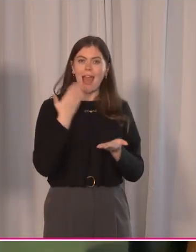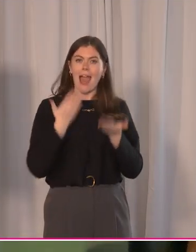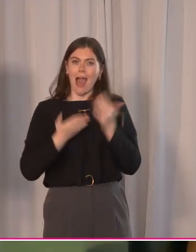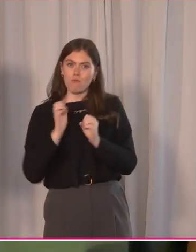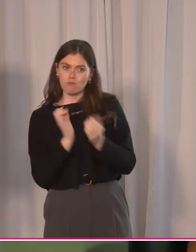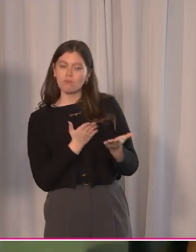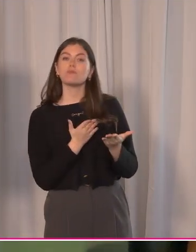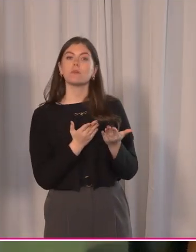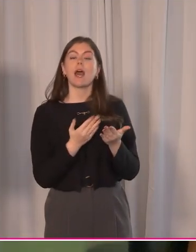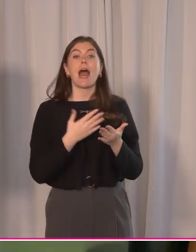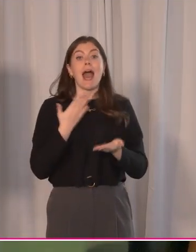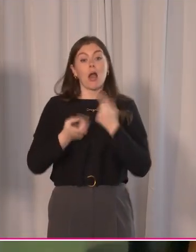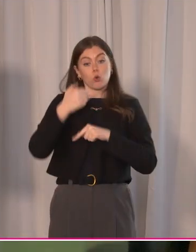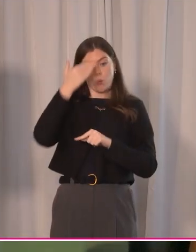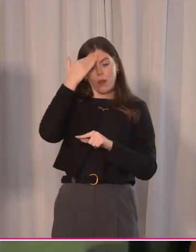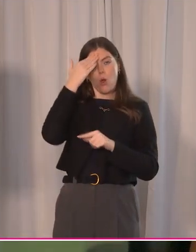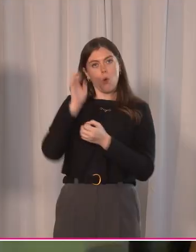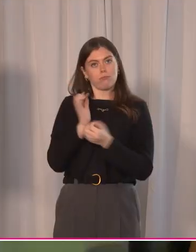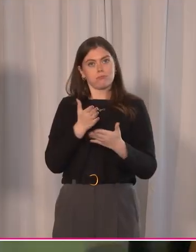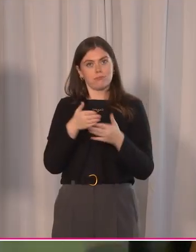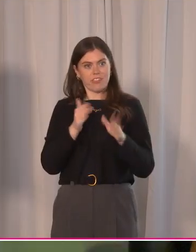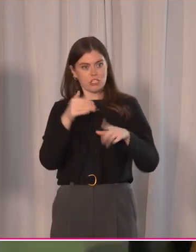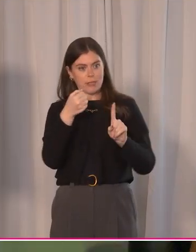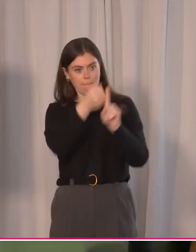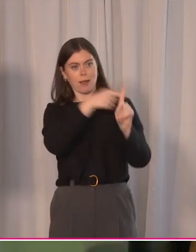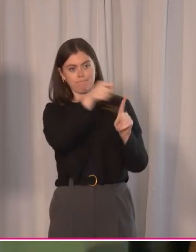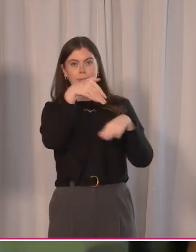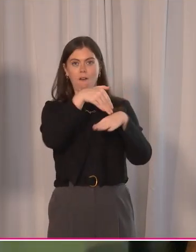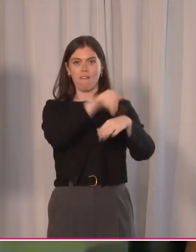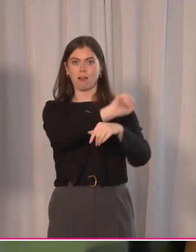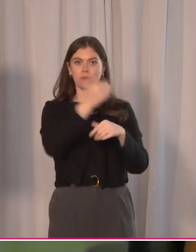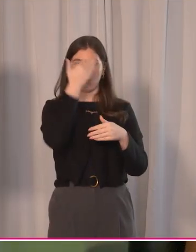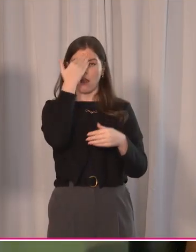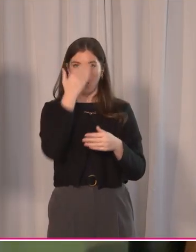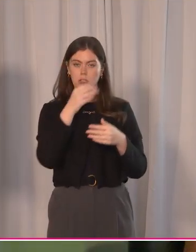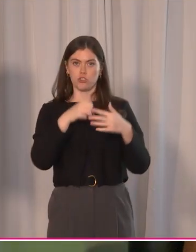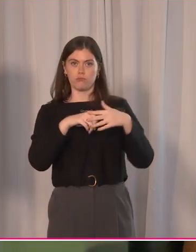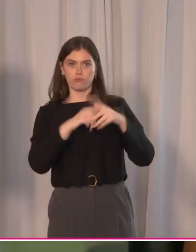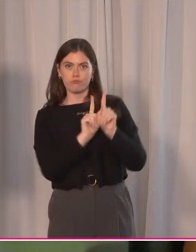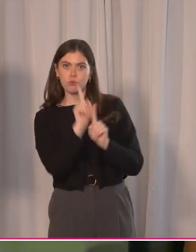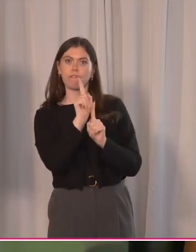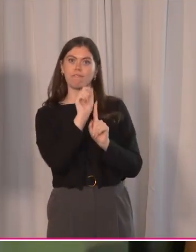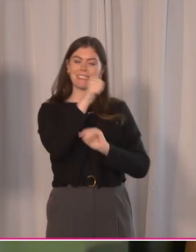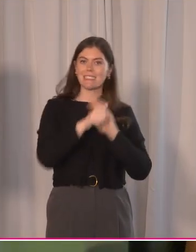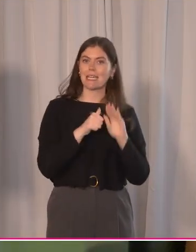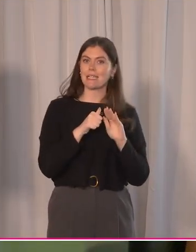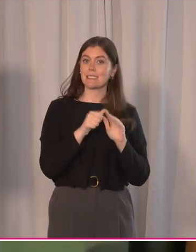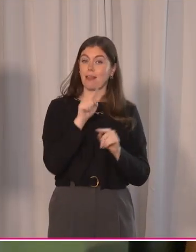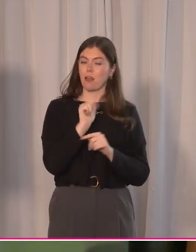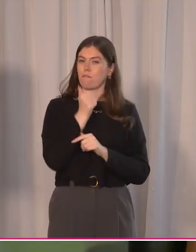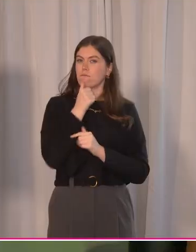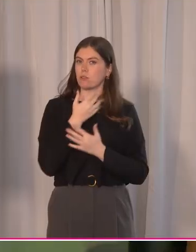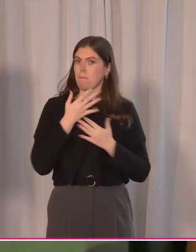how would we know that the delivery has been effective in improving their knowledge and skills? That was the first big